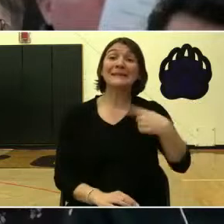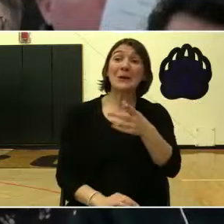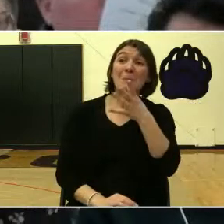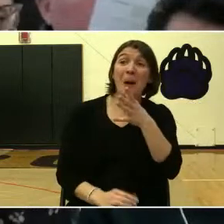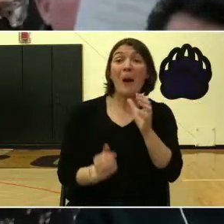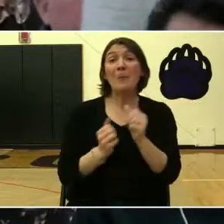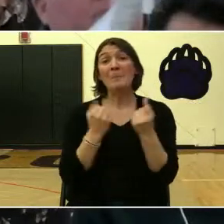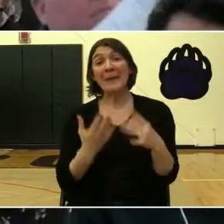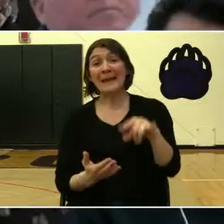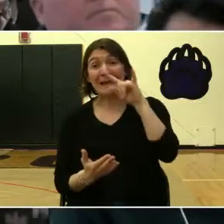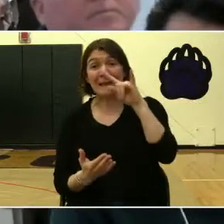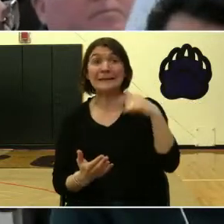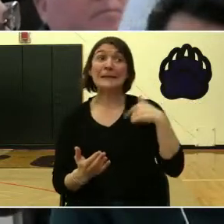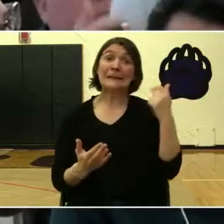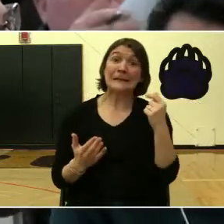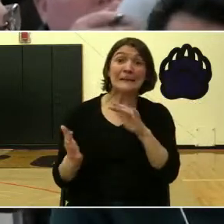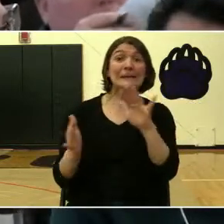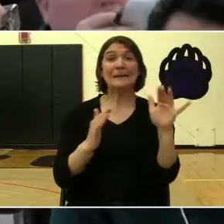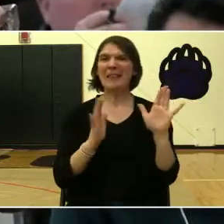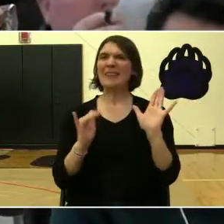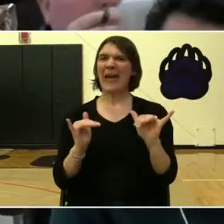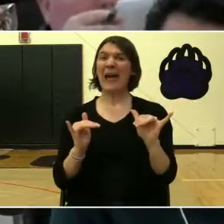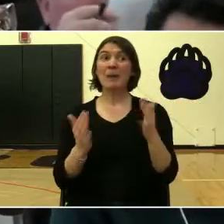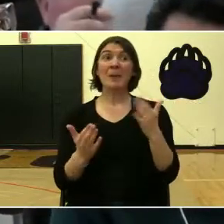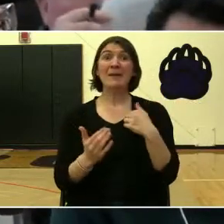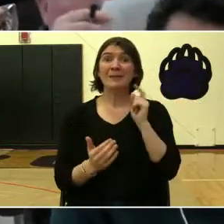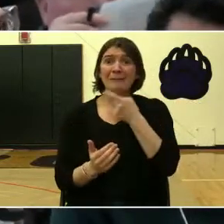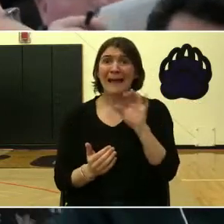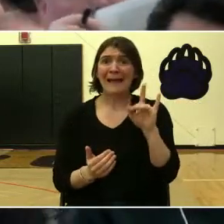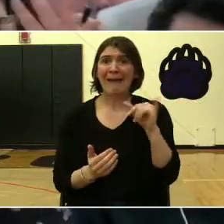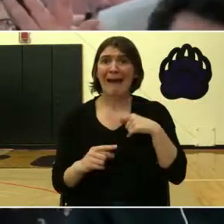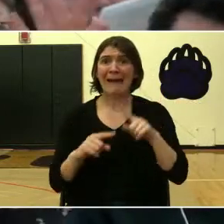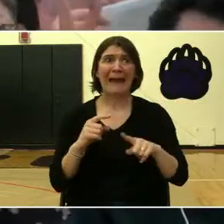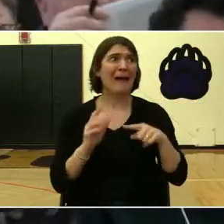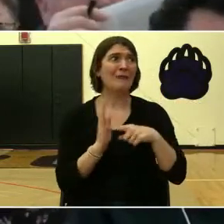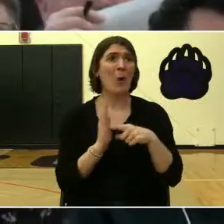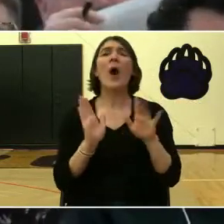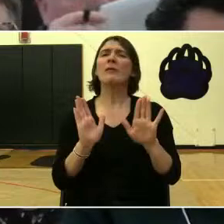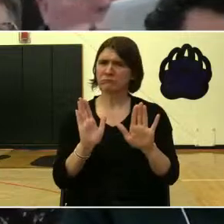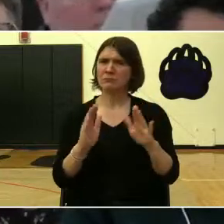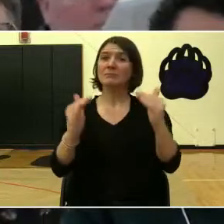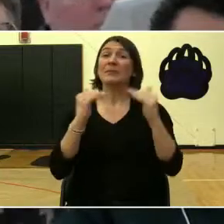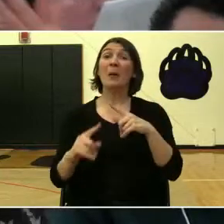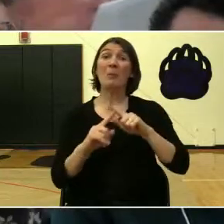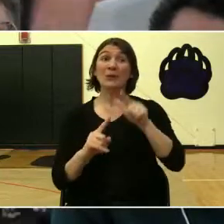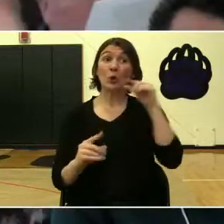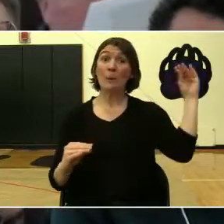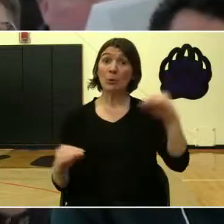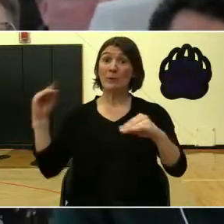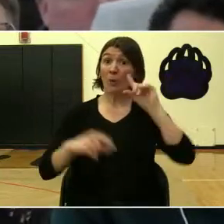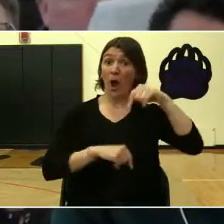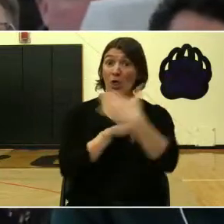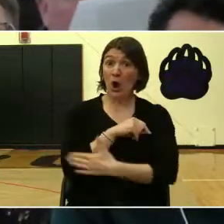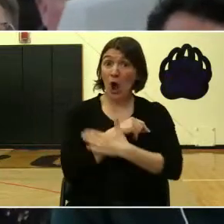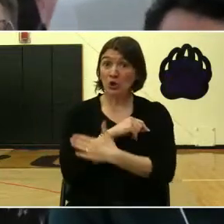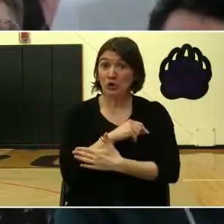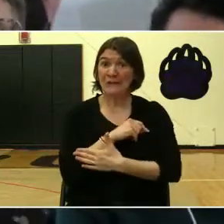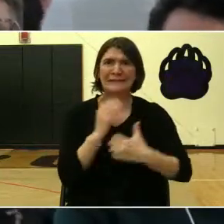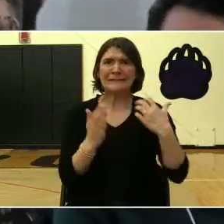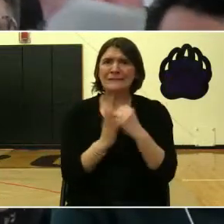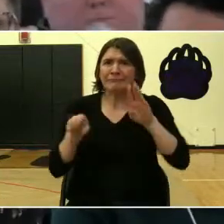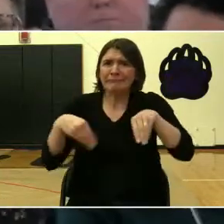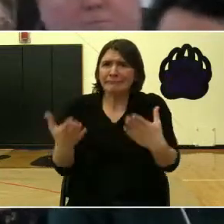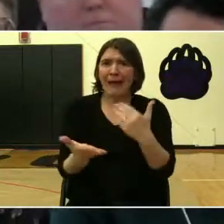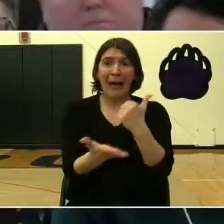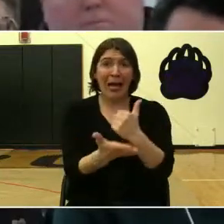three kids who's on Medicaid and has cavities she can't fill also our Afghan Refugee um and other um